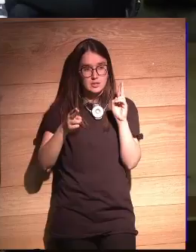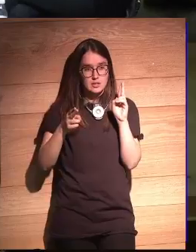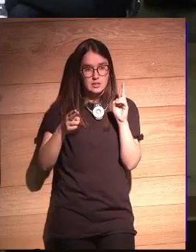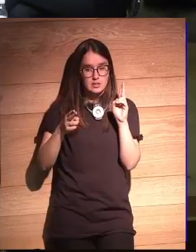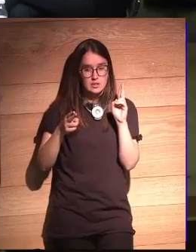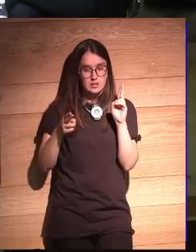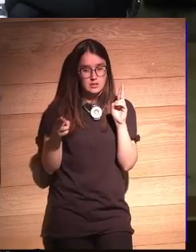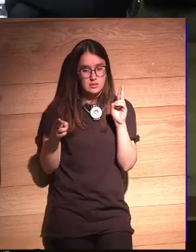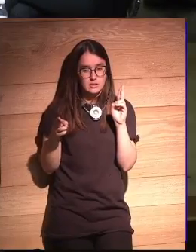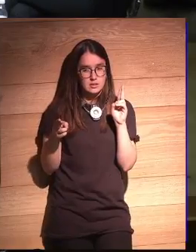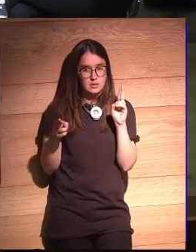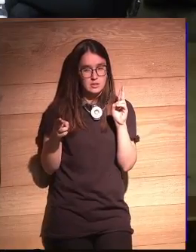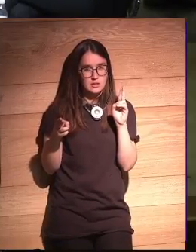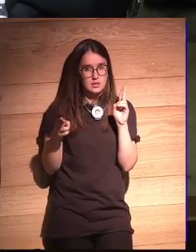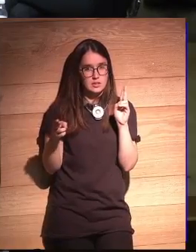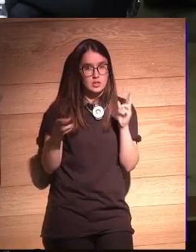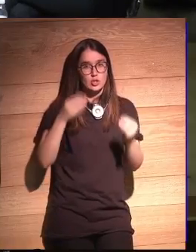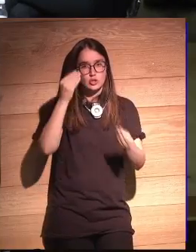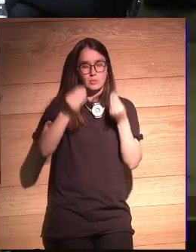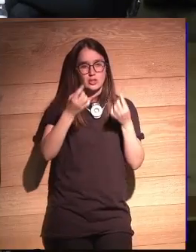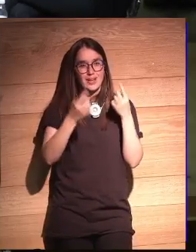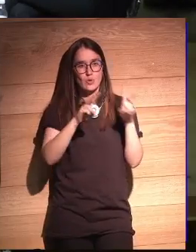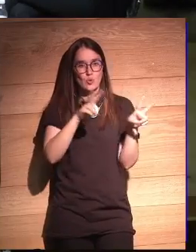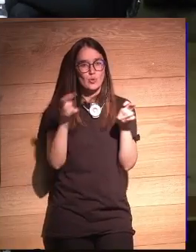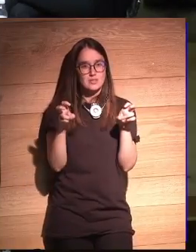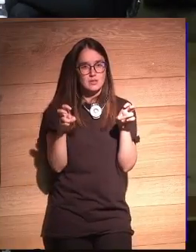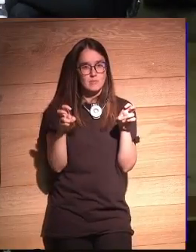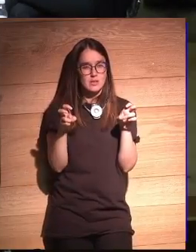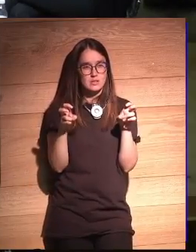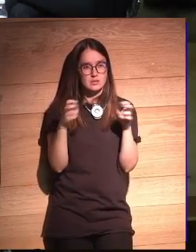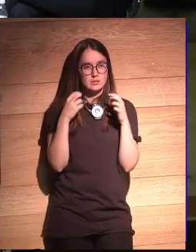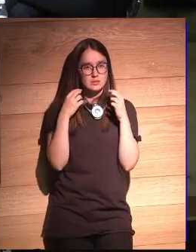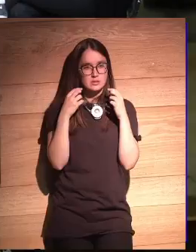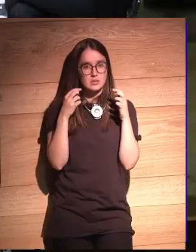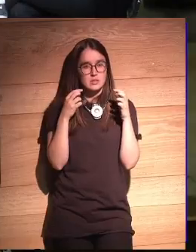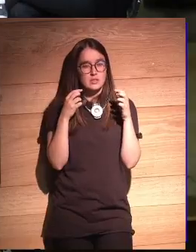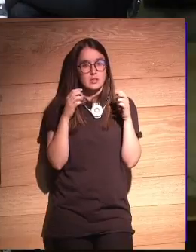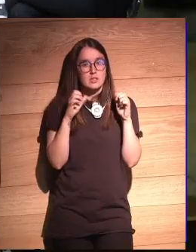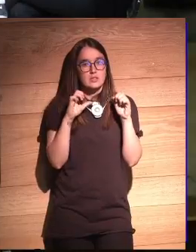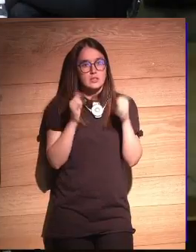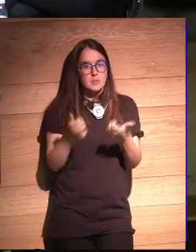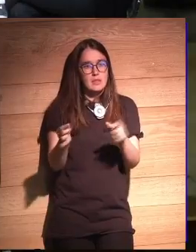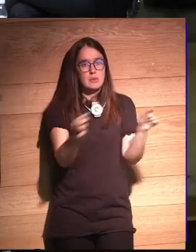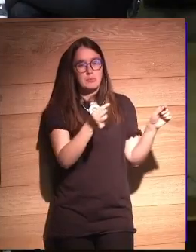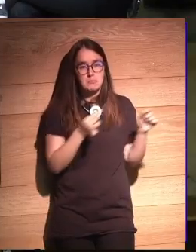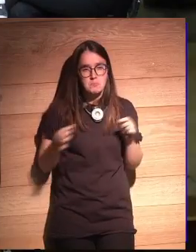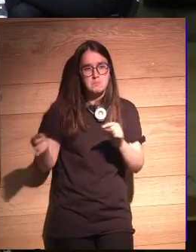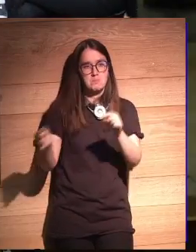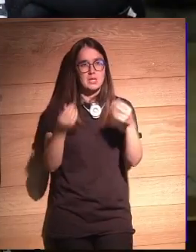things to try and answer your question. First, there are some topics that are being